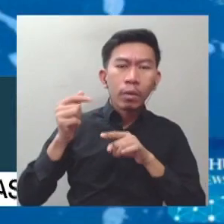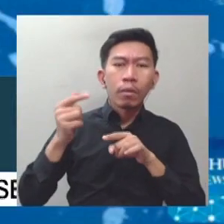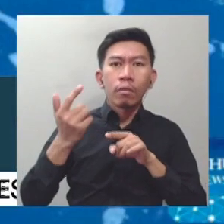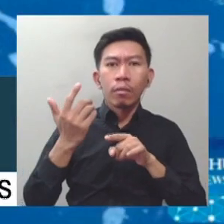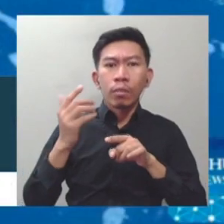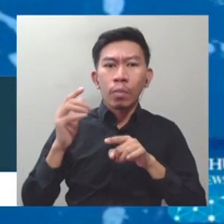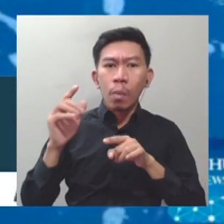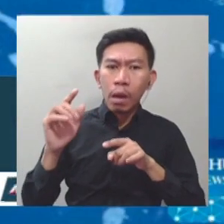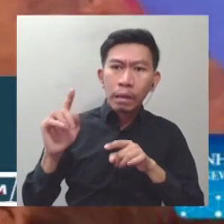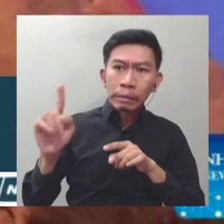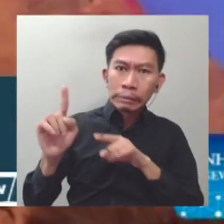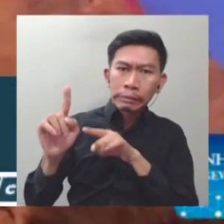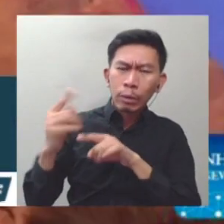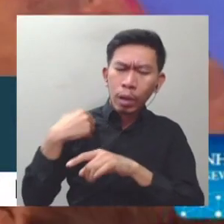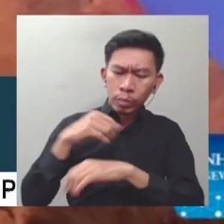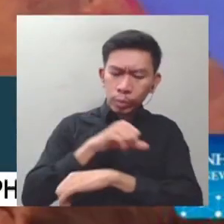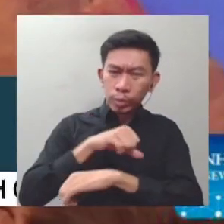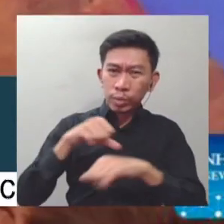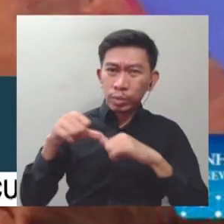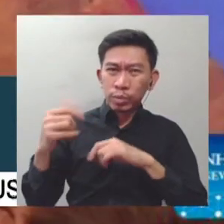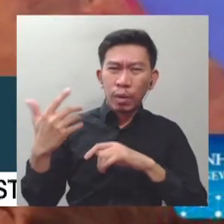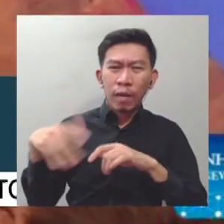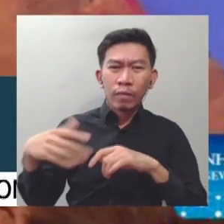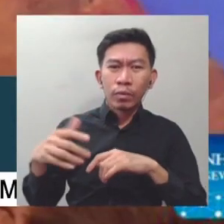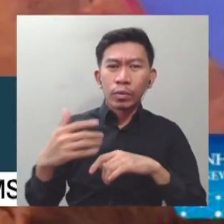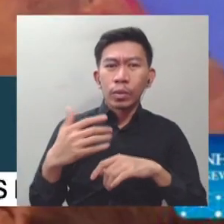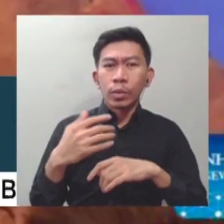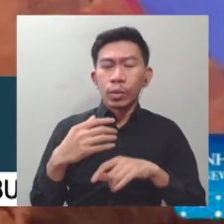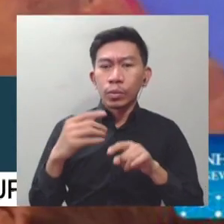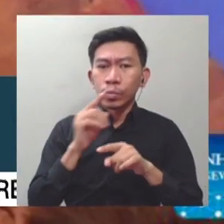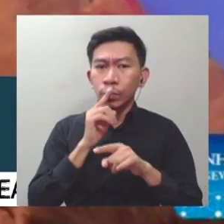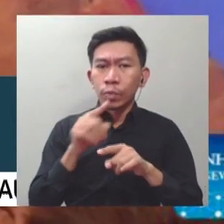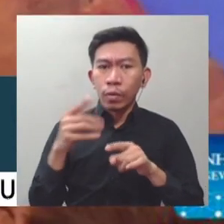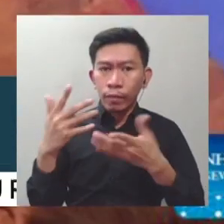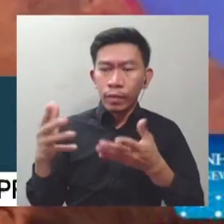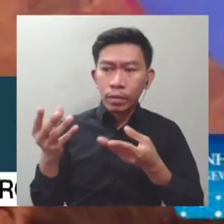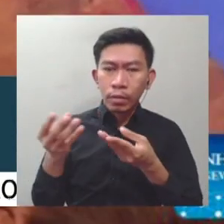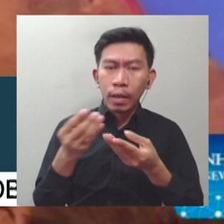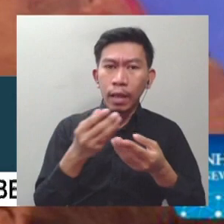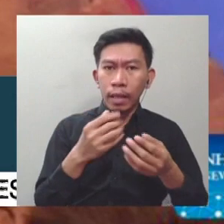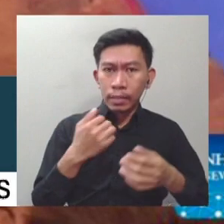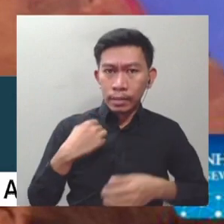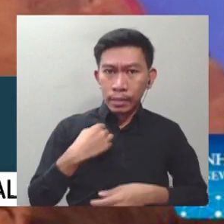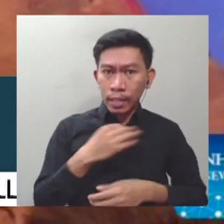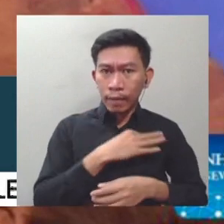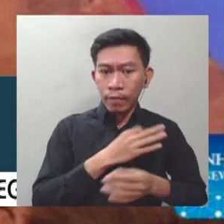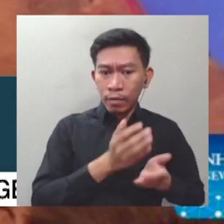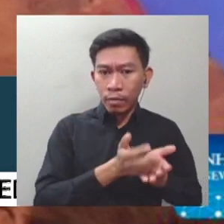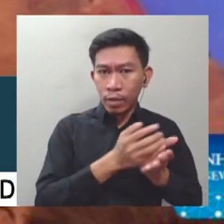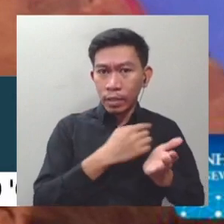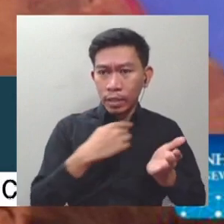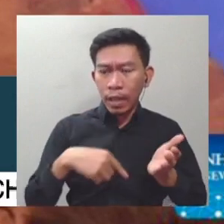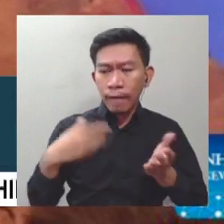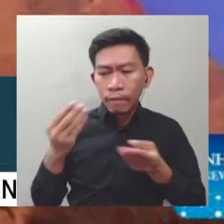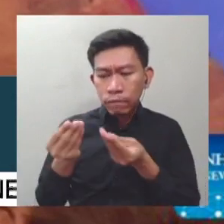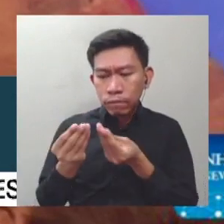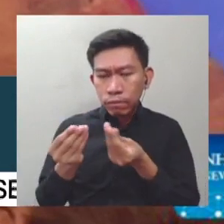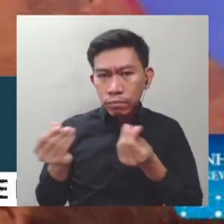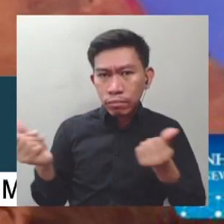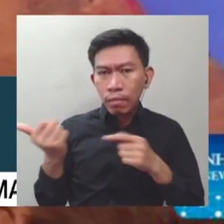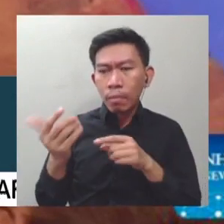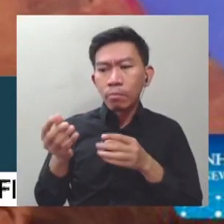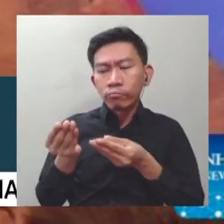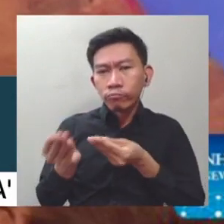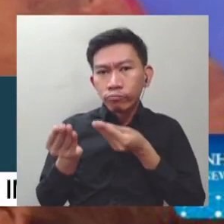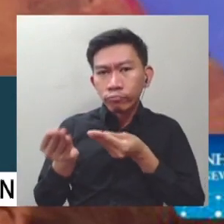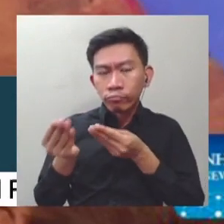them suffered wounds. The crew are said to have treated the fisherman's injury and provided food and medical supplies